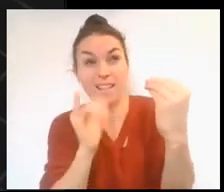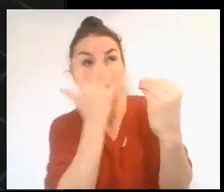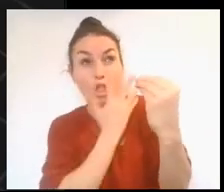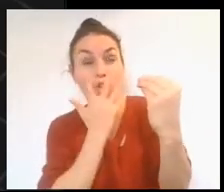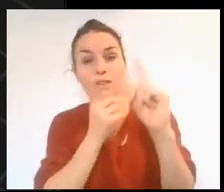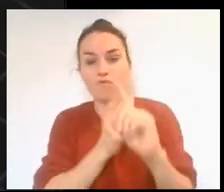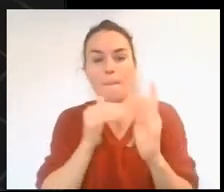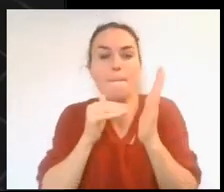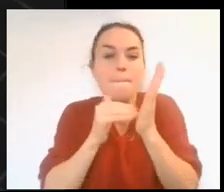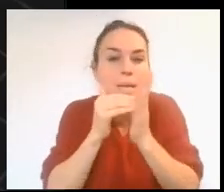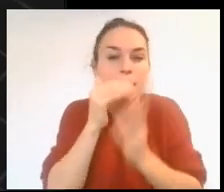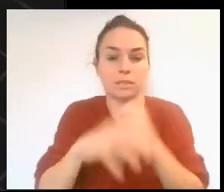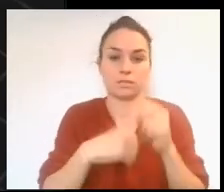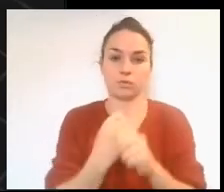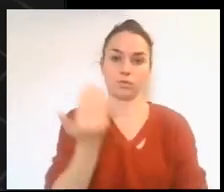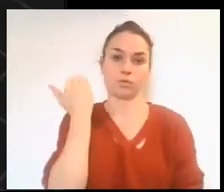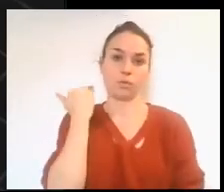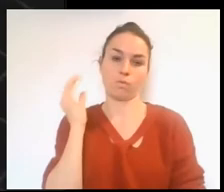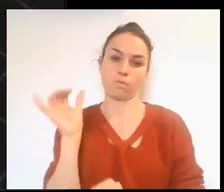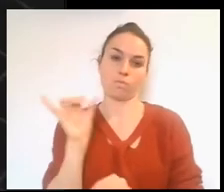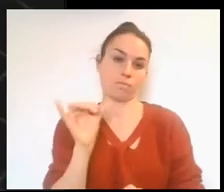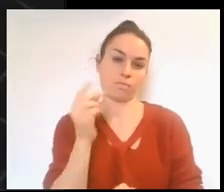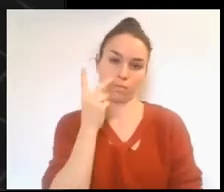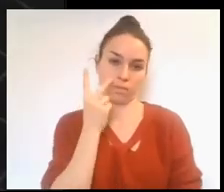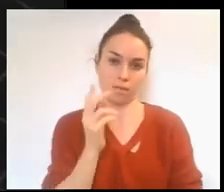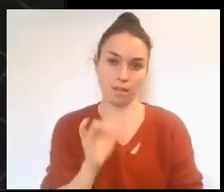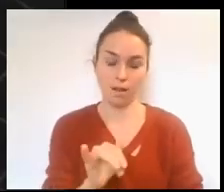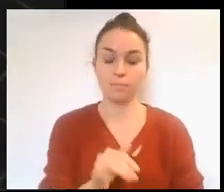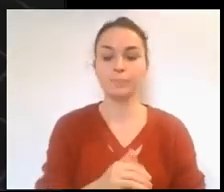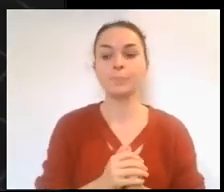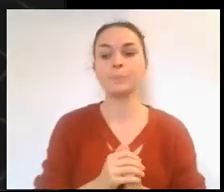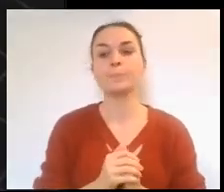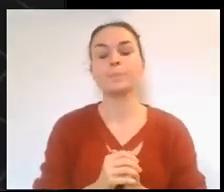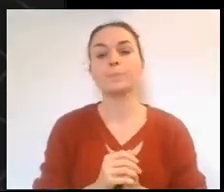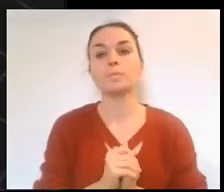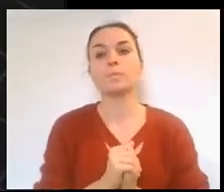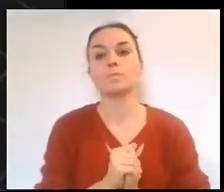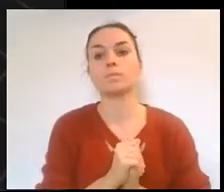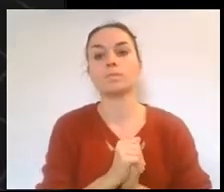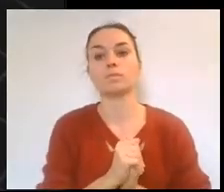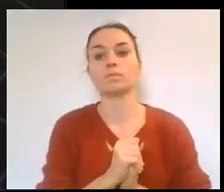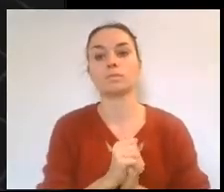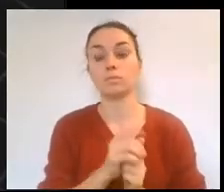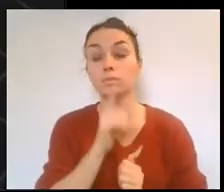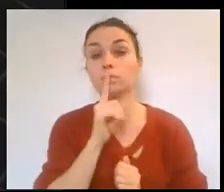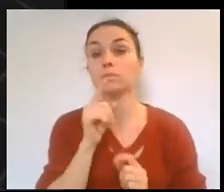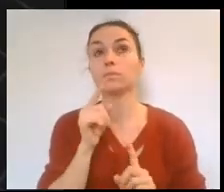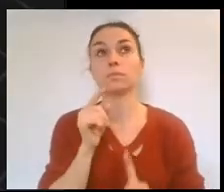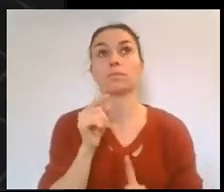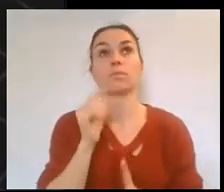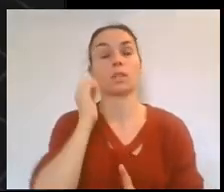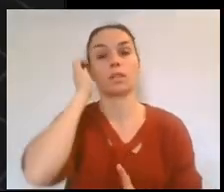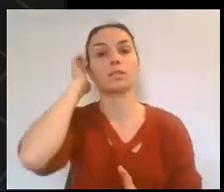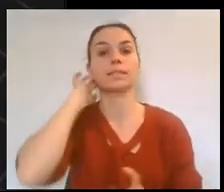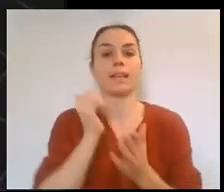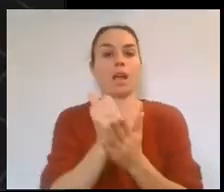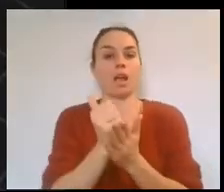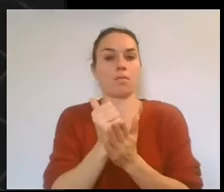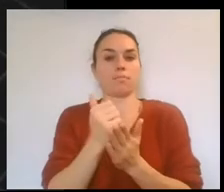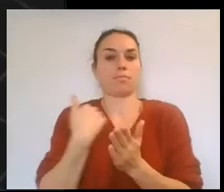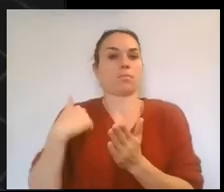years ago. And so this is a way in which we construct the history of the universe,